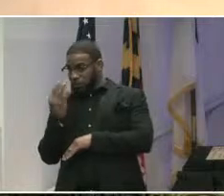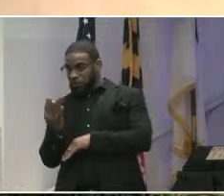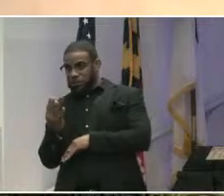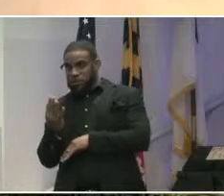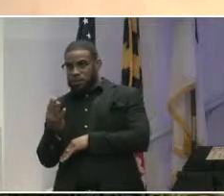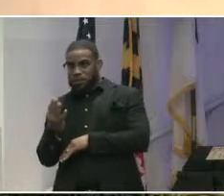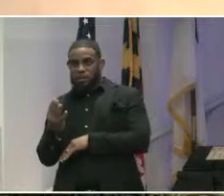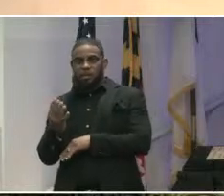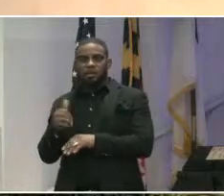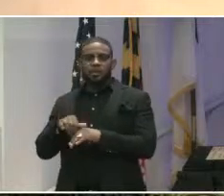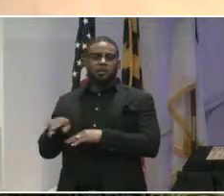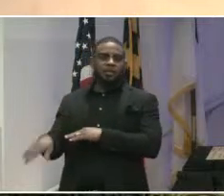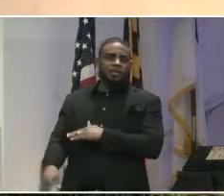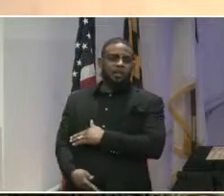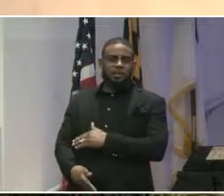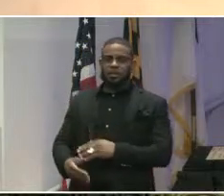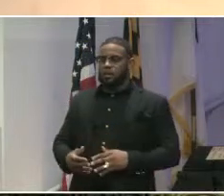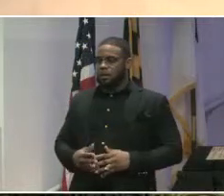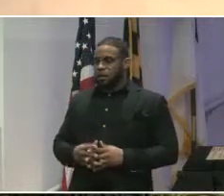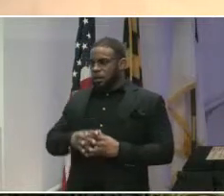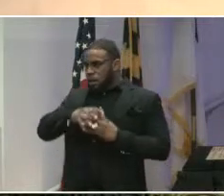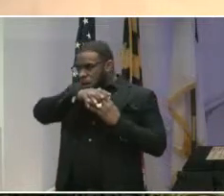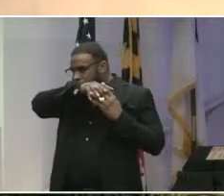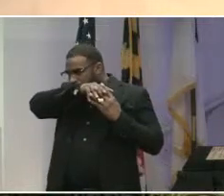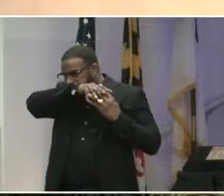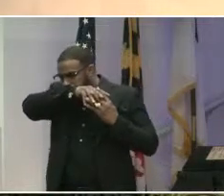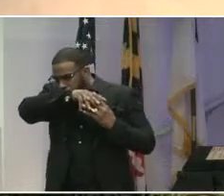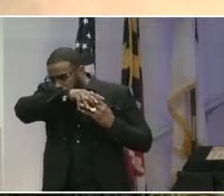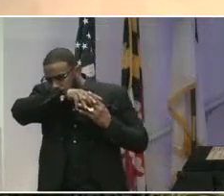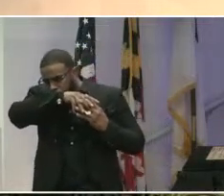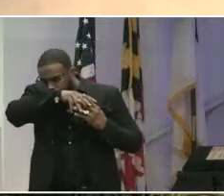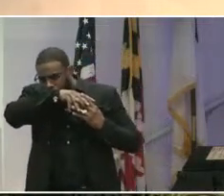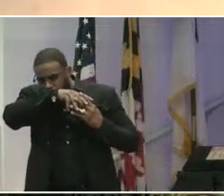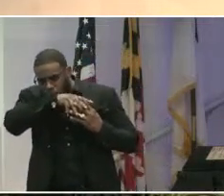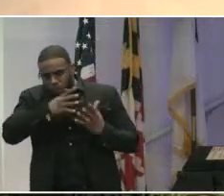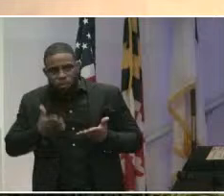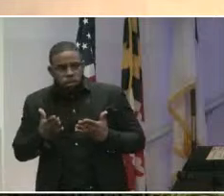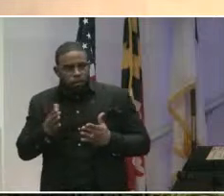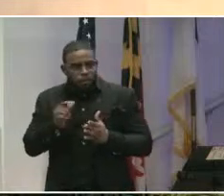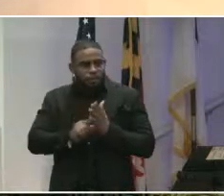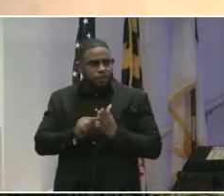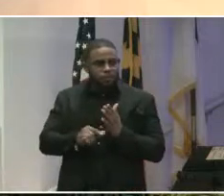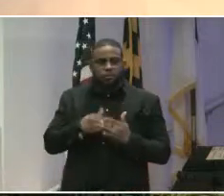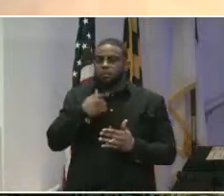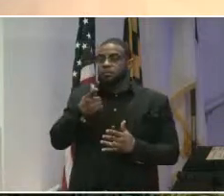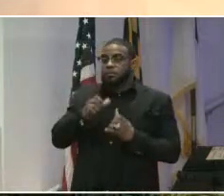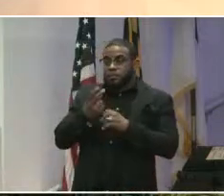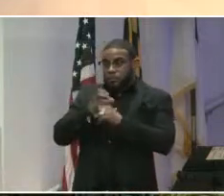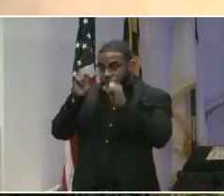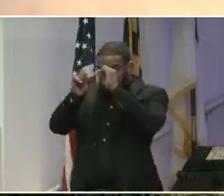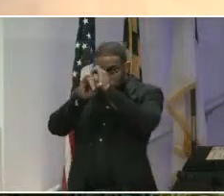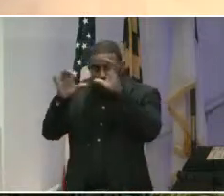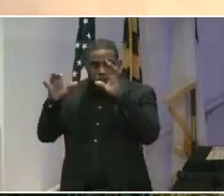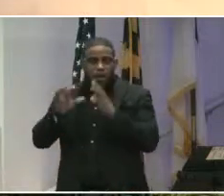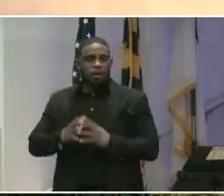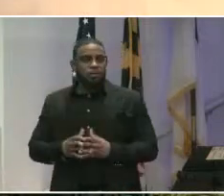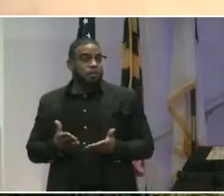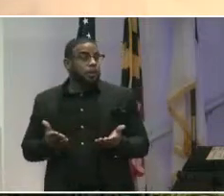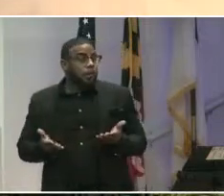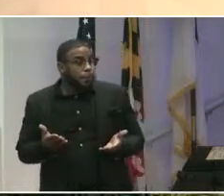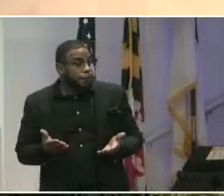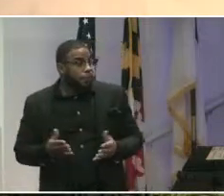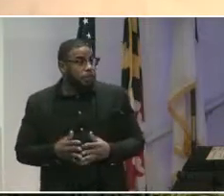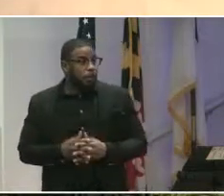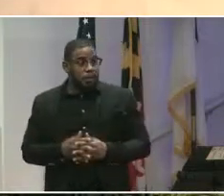steal away to him at night. And perhaps, the scripture doesn't tell you, but you can use your imagination,